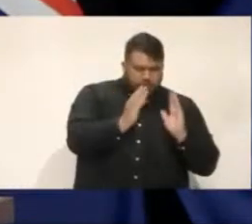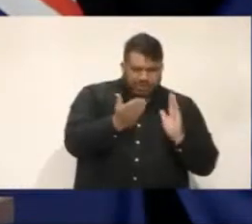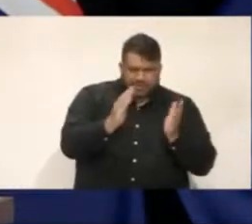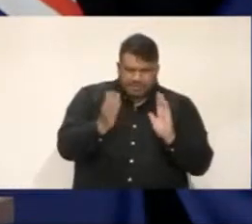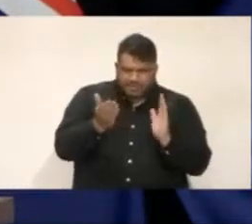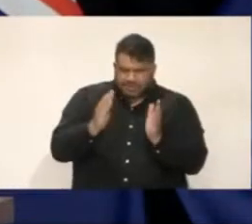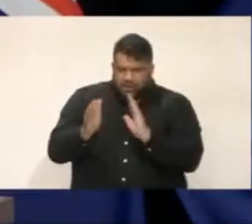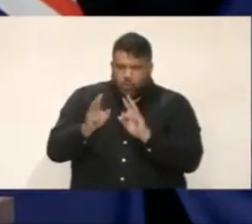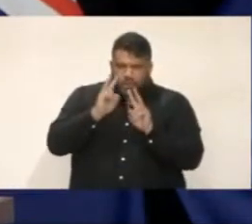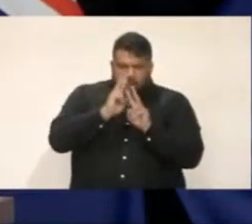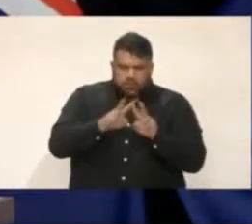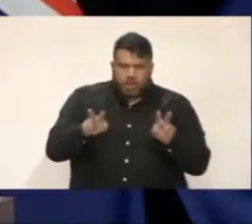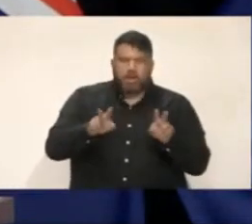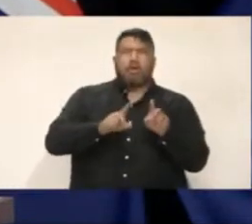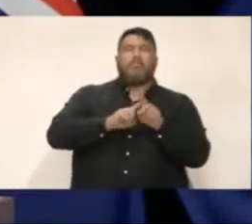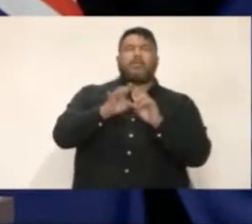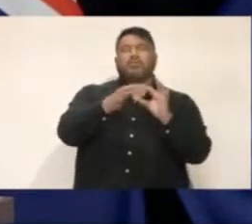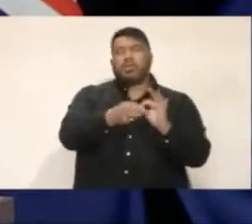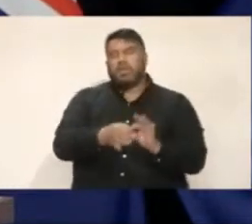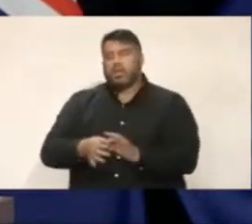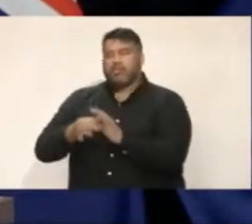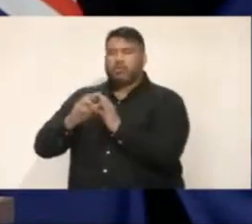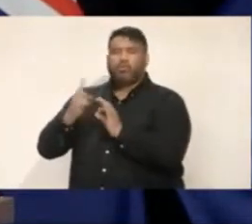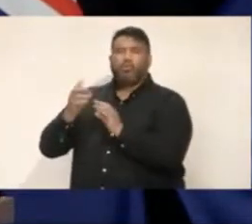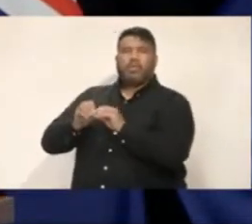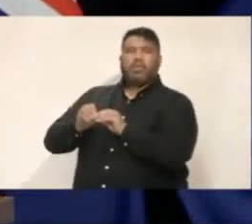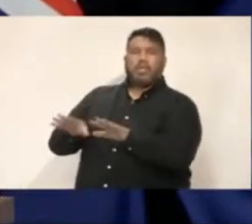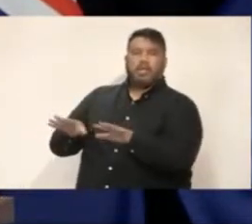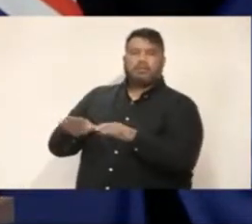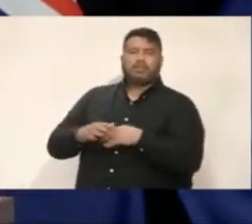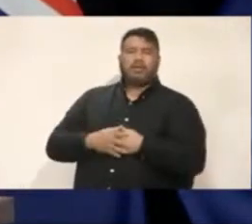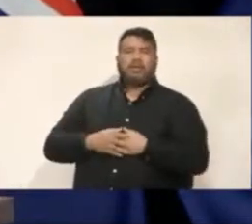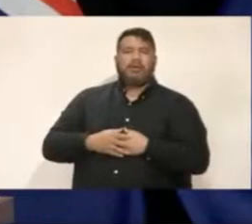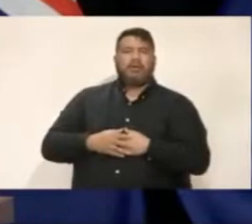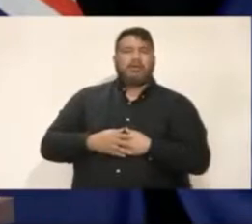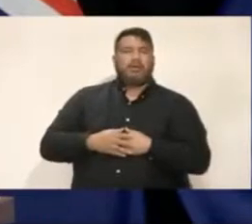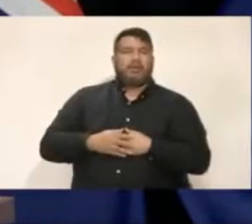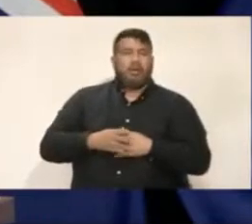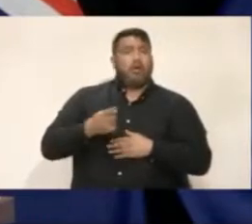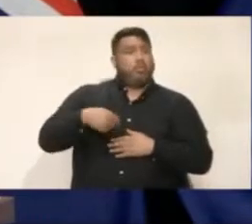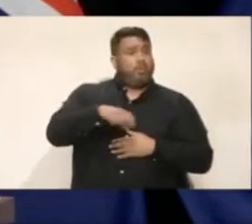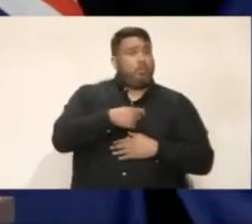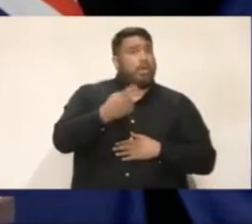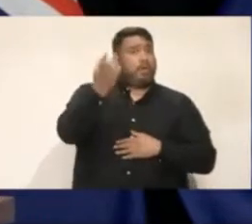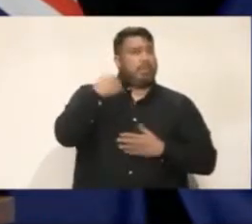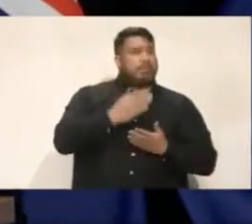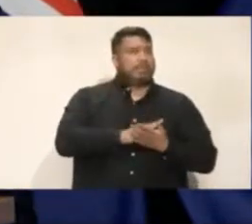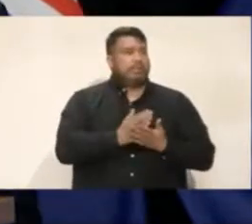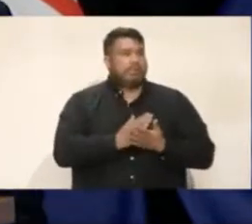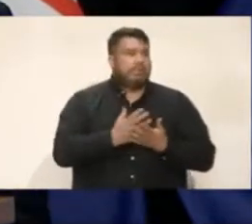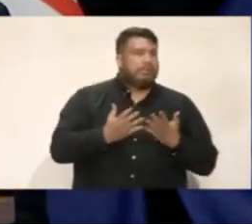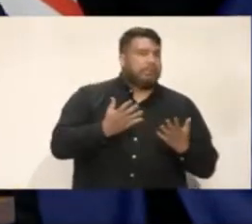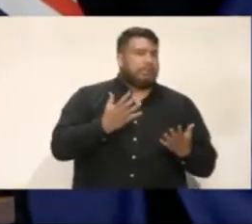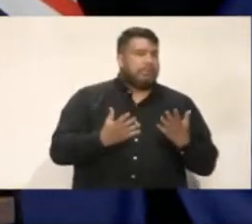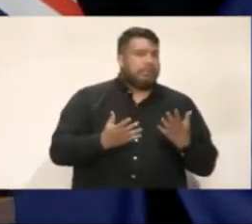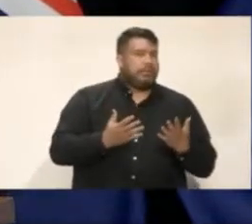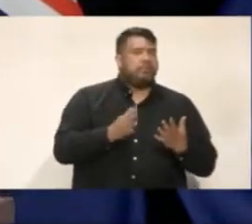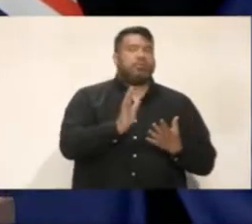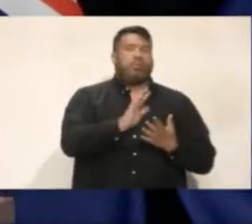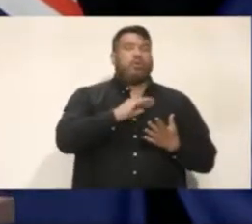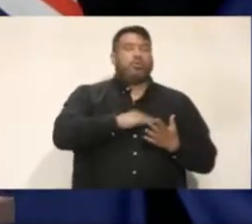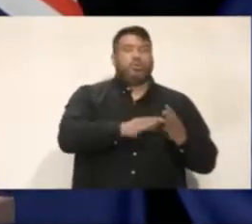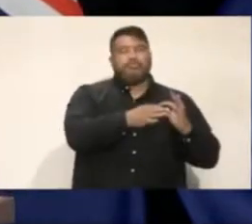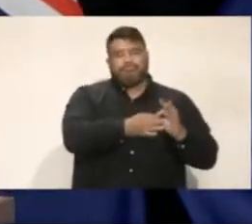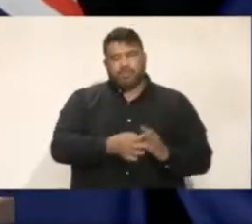of cases with all of the uncertainty that would hold, we know all cases stem from a single index case.